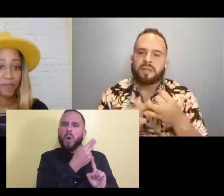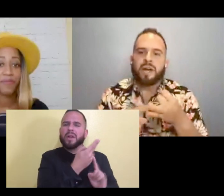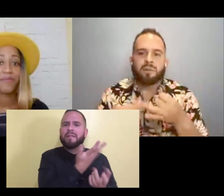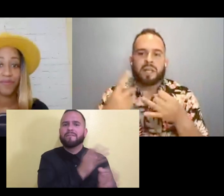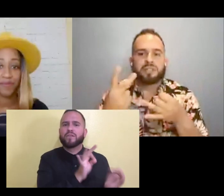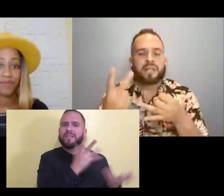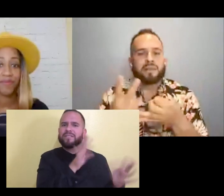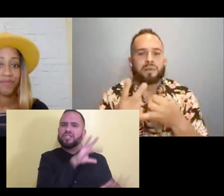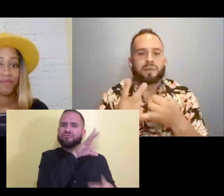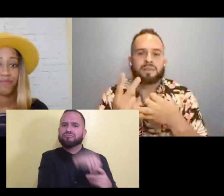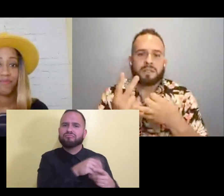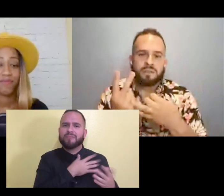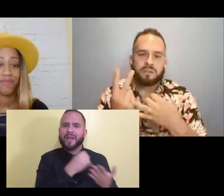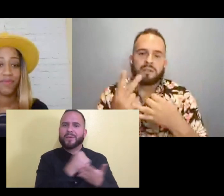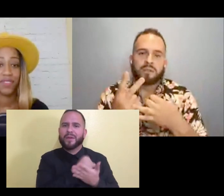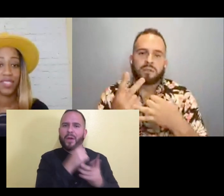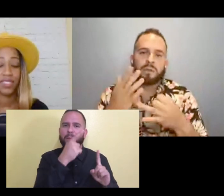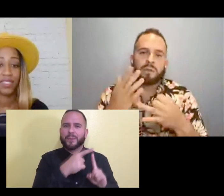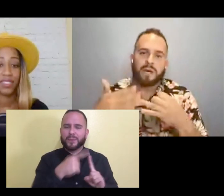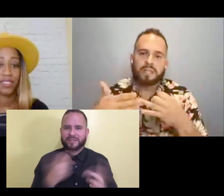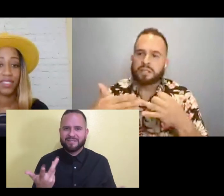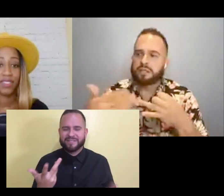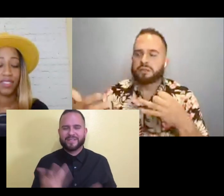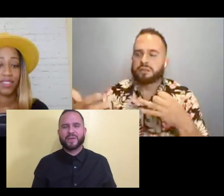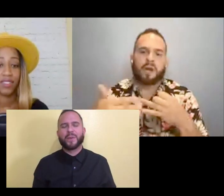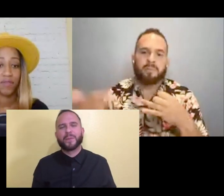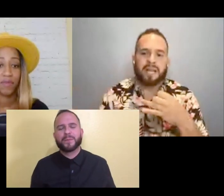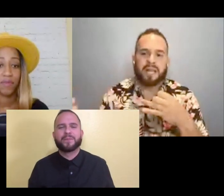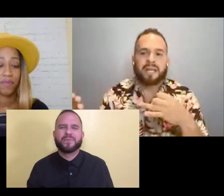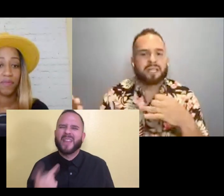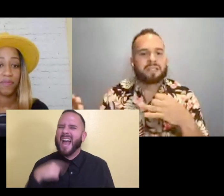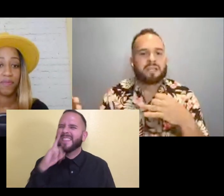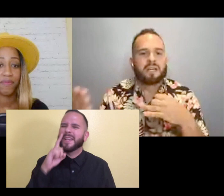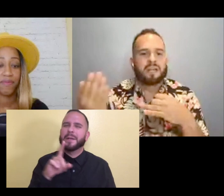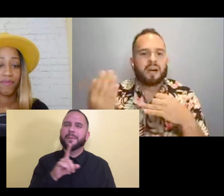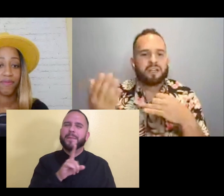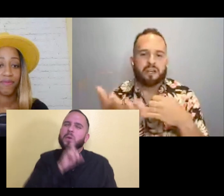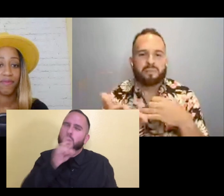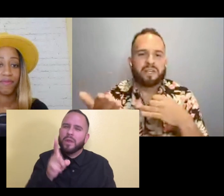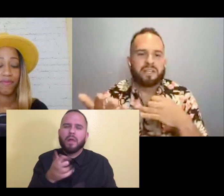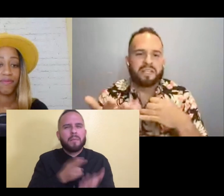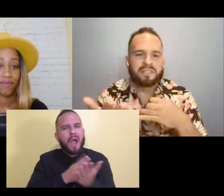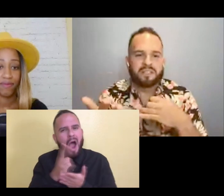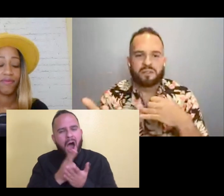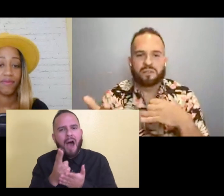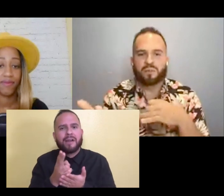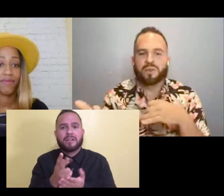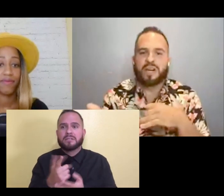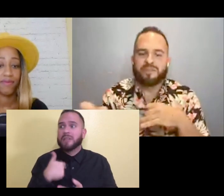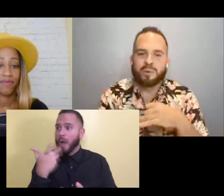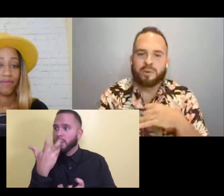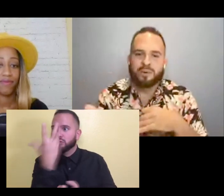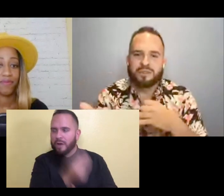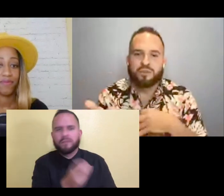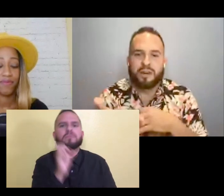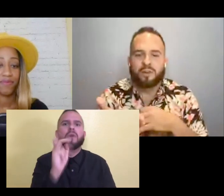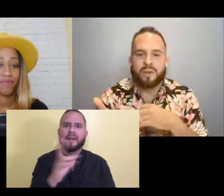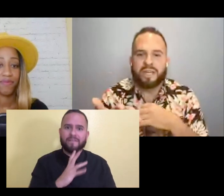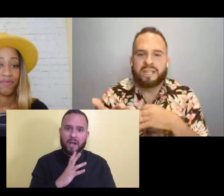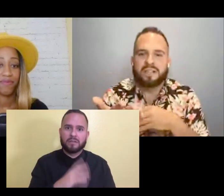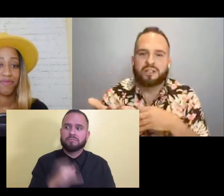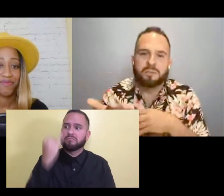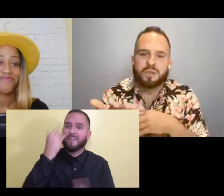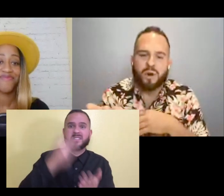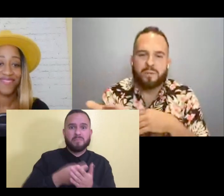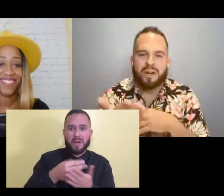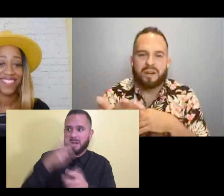money, okay, well, I just gave you two different things you can do. You can budget, to try and plan ahead. You could be listening to the Real Travelpreneurs and trying to win